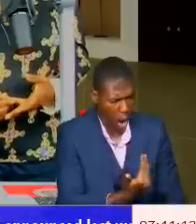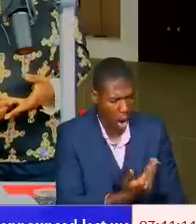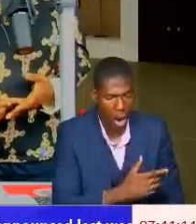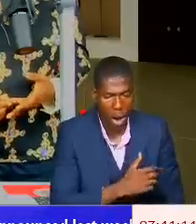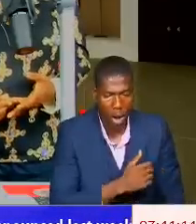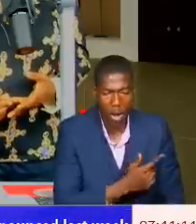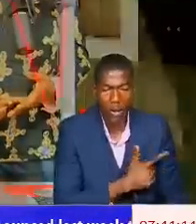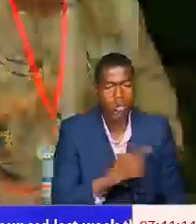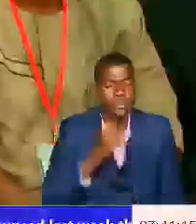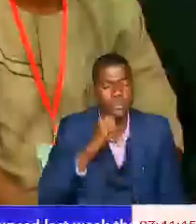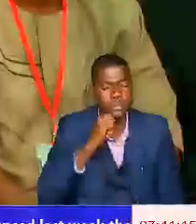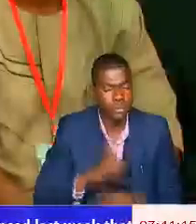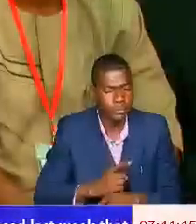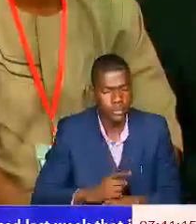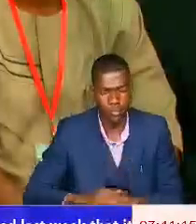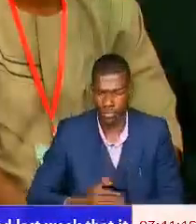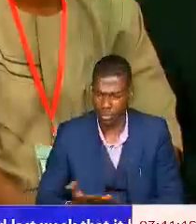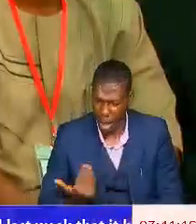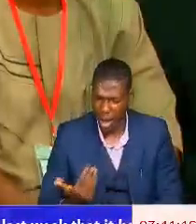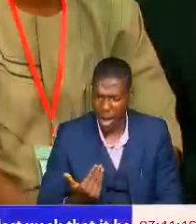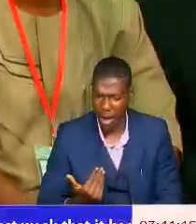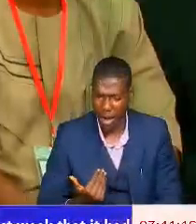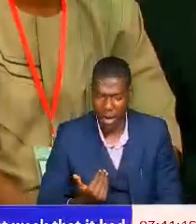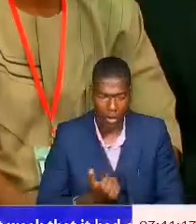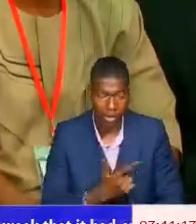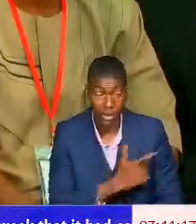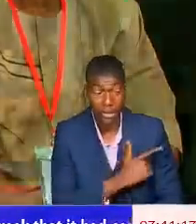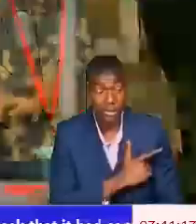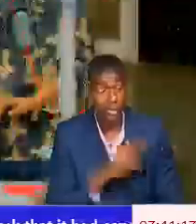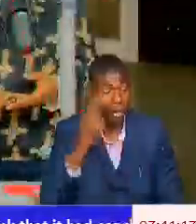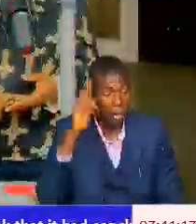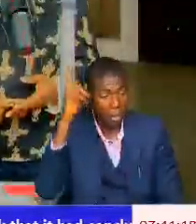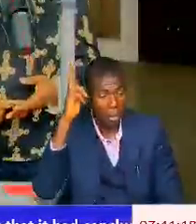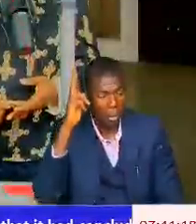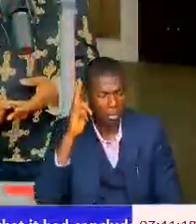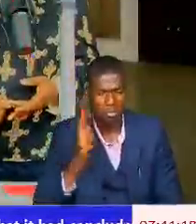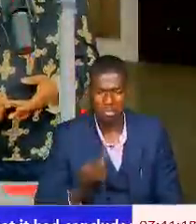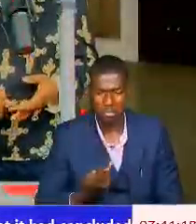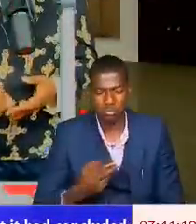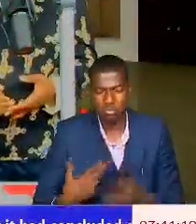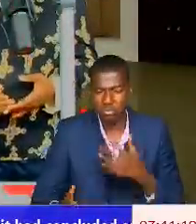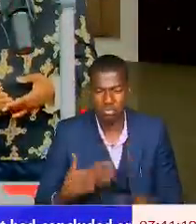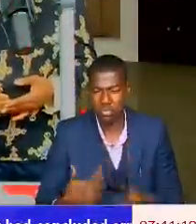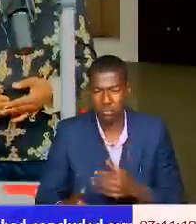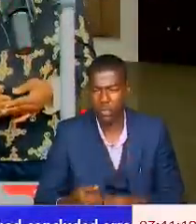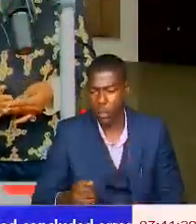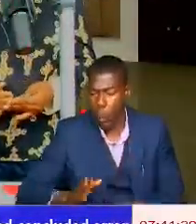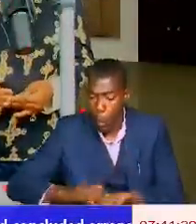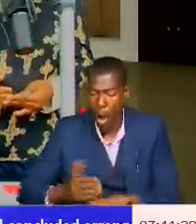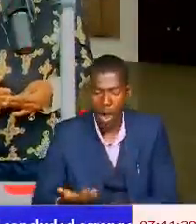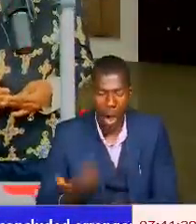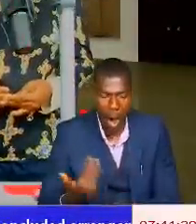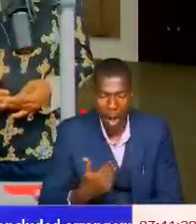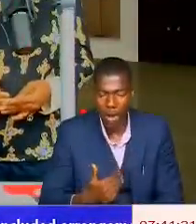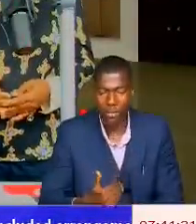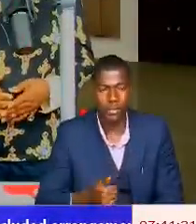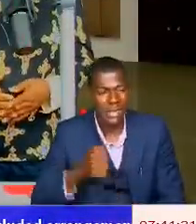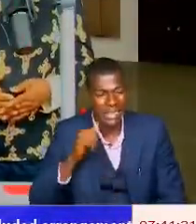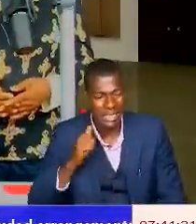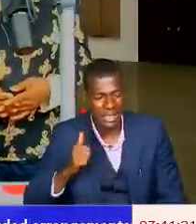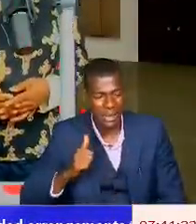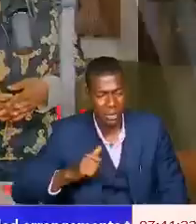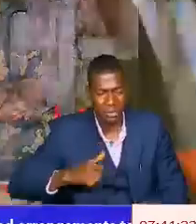sister, yourself, wake up. Lazy uncle, abina, lazy uncle. Lazy auntie, make you too, wake